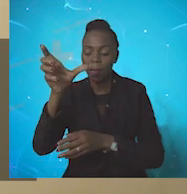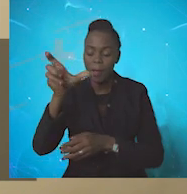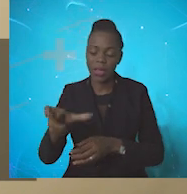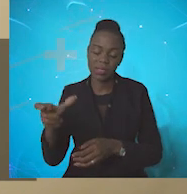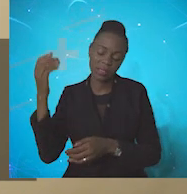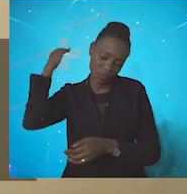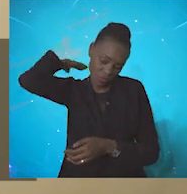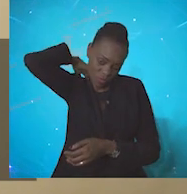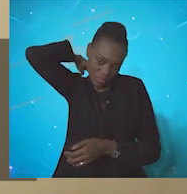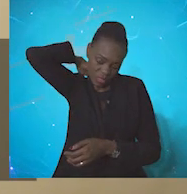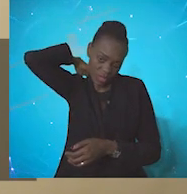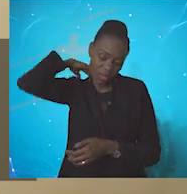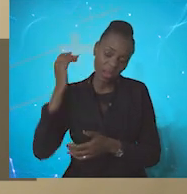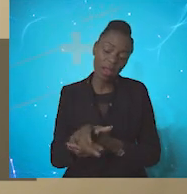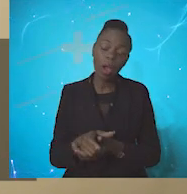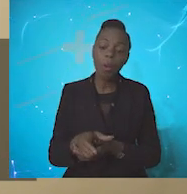pansana patient.